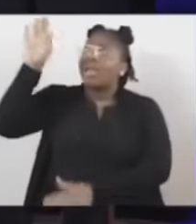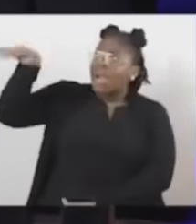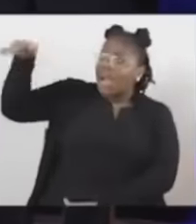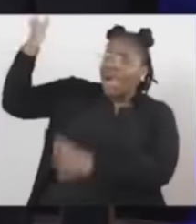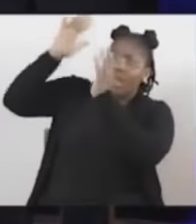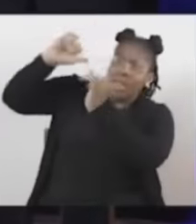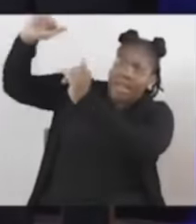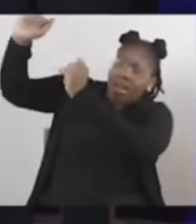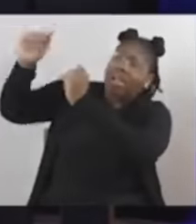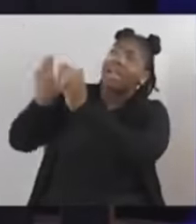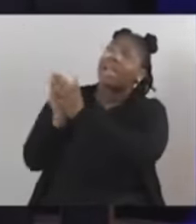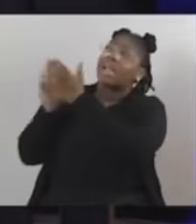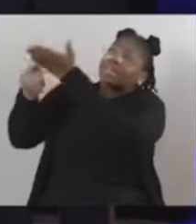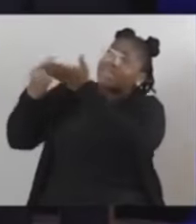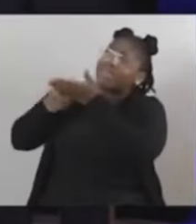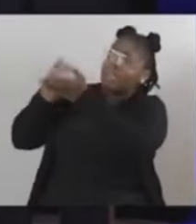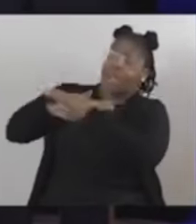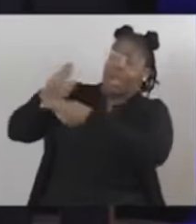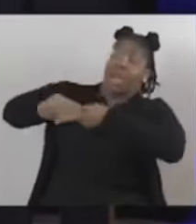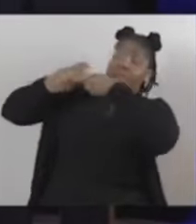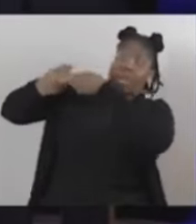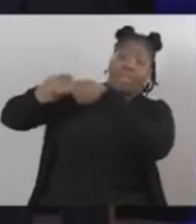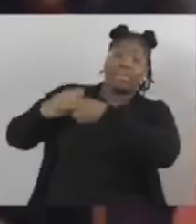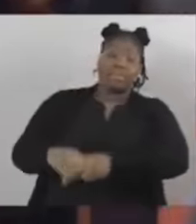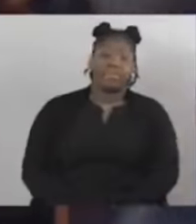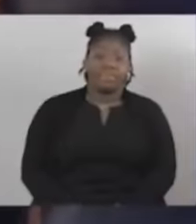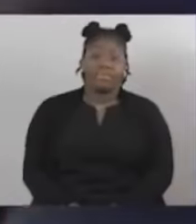the Father and calling my.